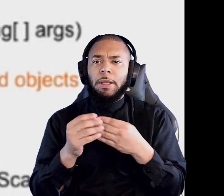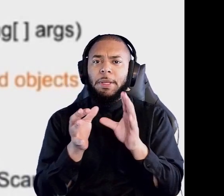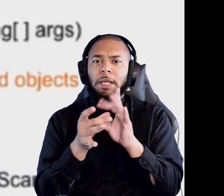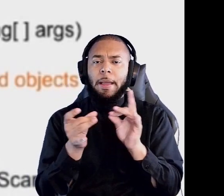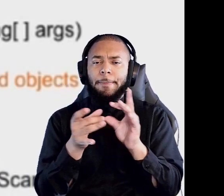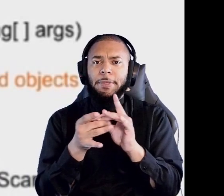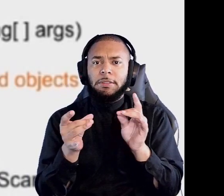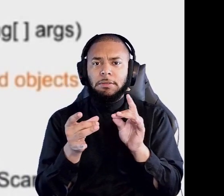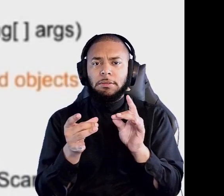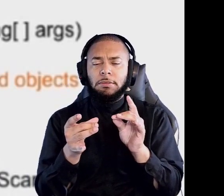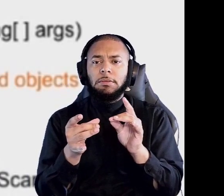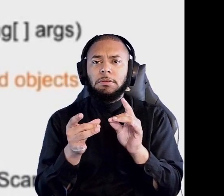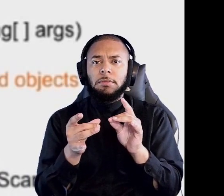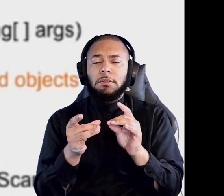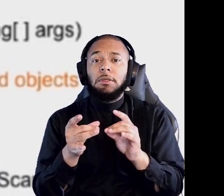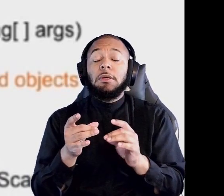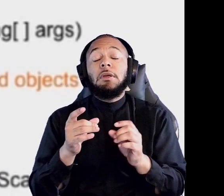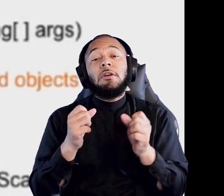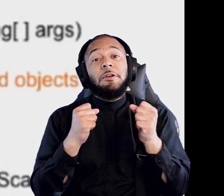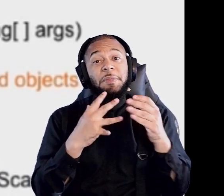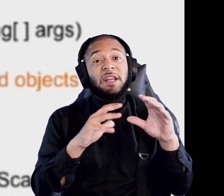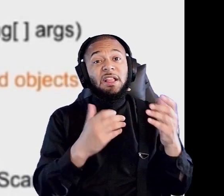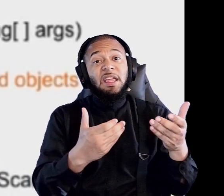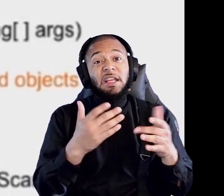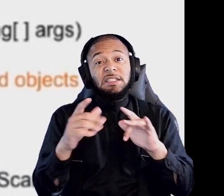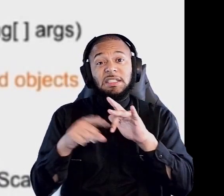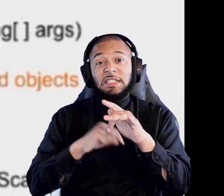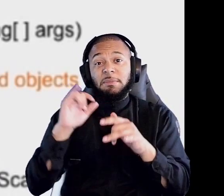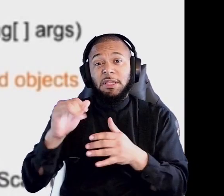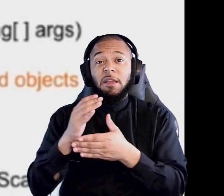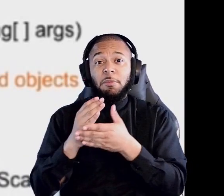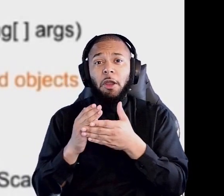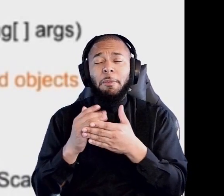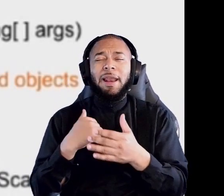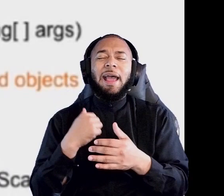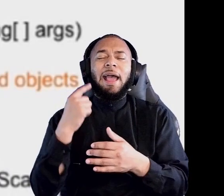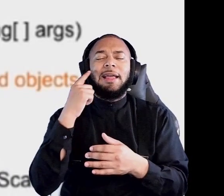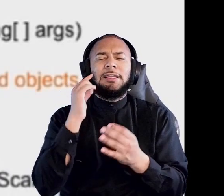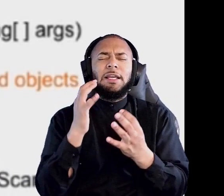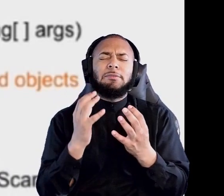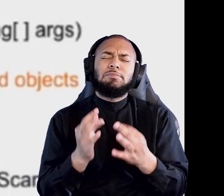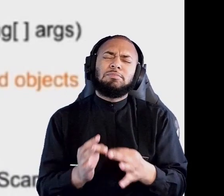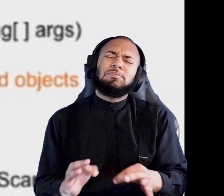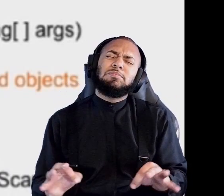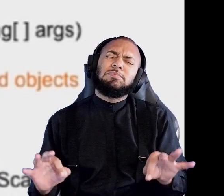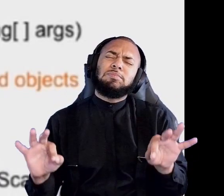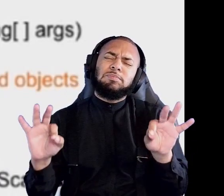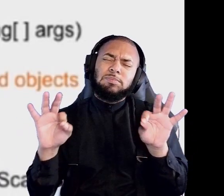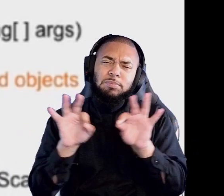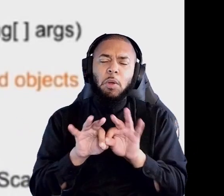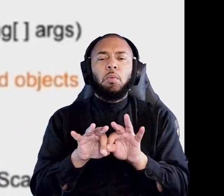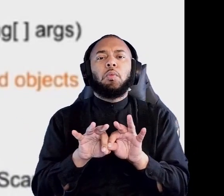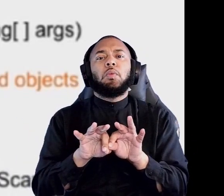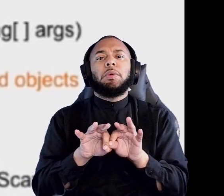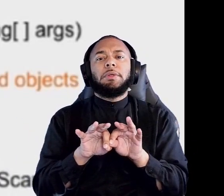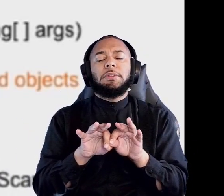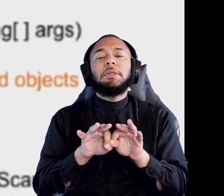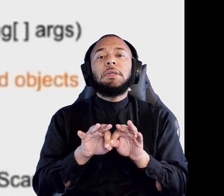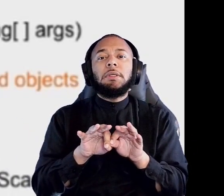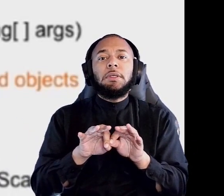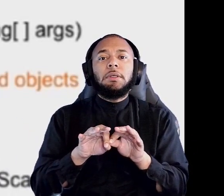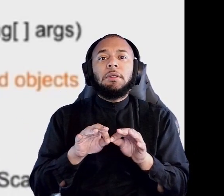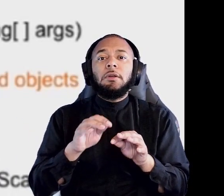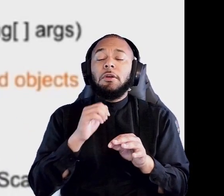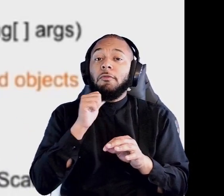programming classes maybe skip the part about comments, but I think it's one of the most crucial things and most important things that you can do,